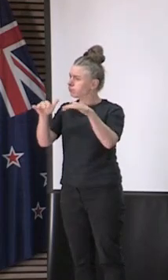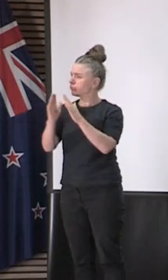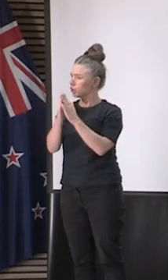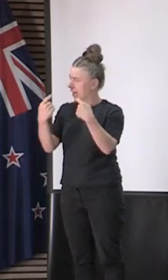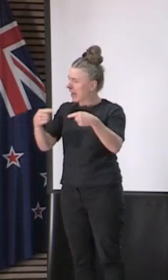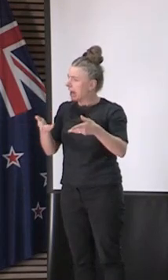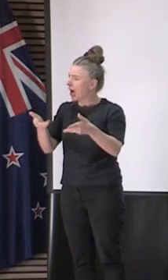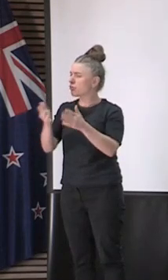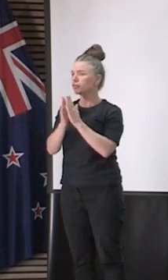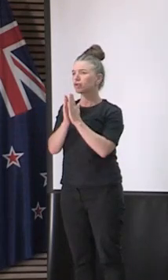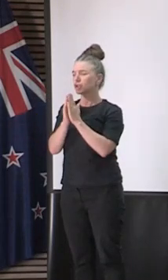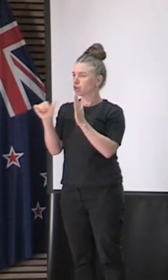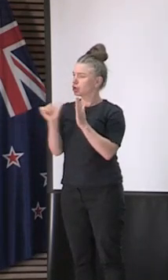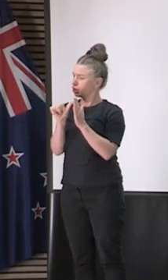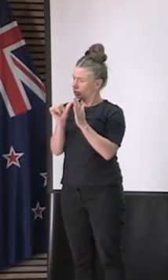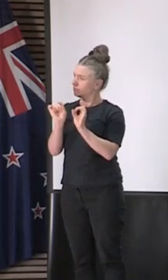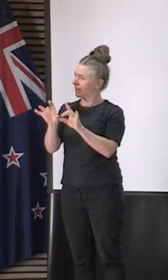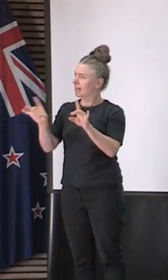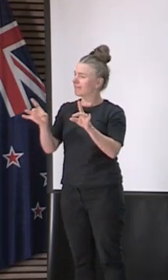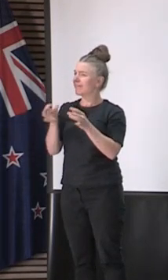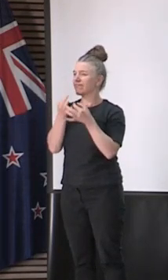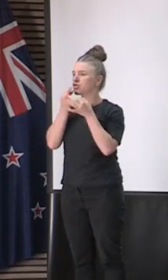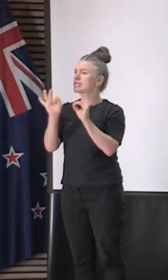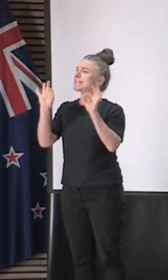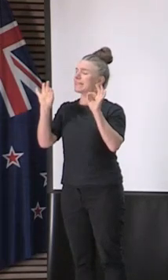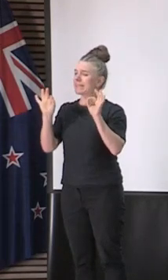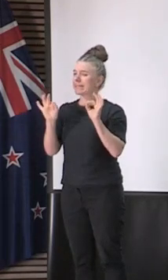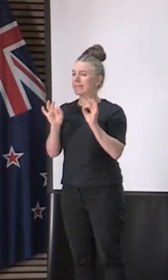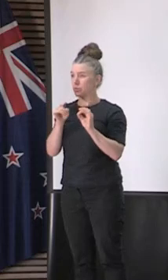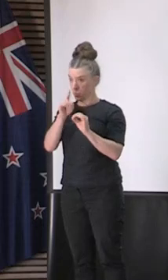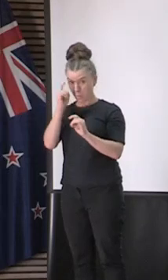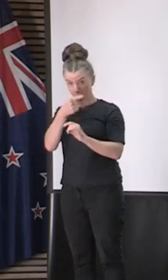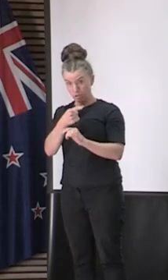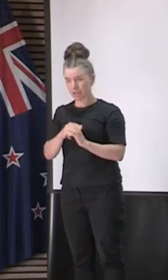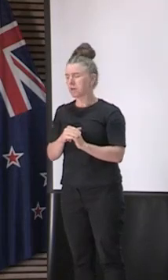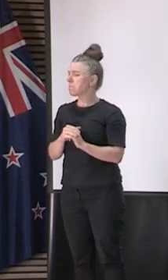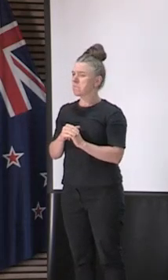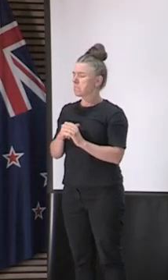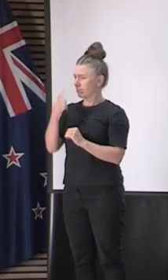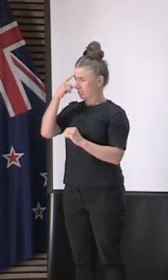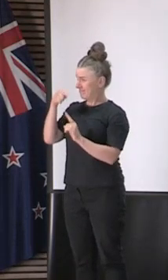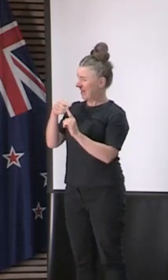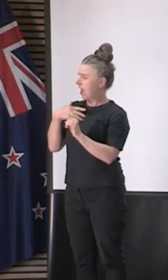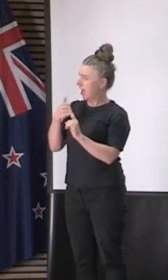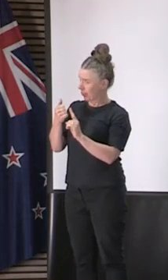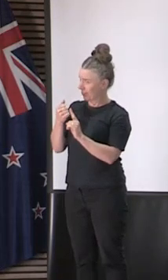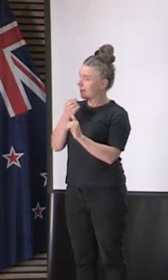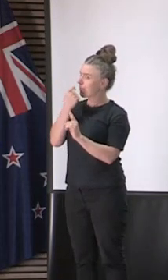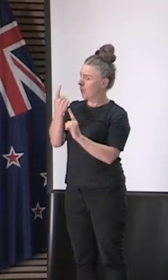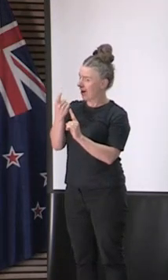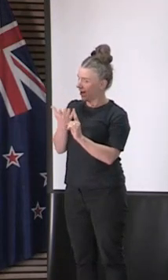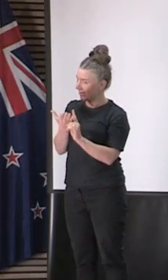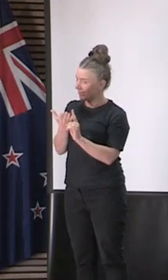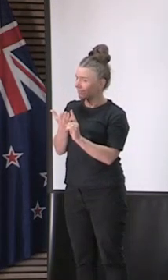because as you'll find, also equally they're weighing up the issue of health against that as well. What I would say is, you know, this